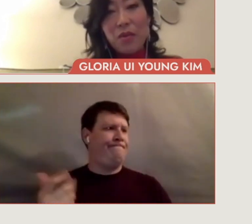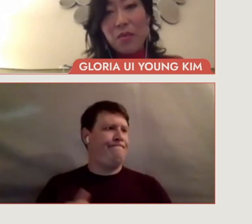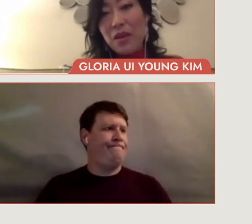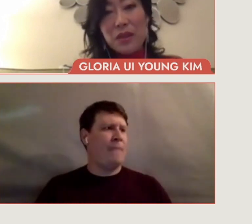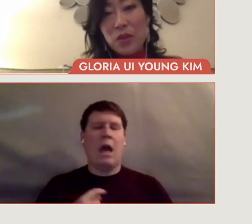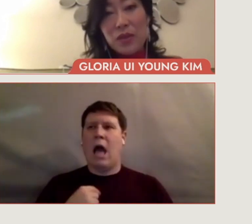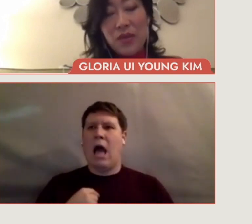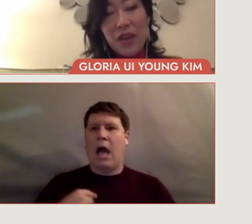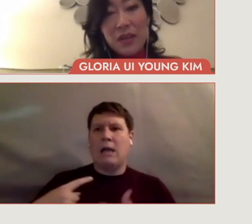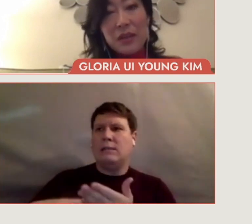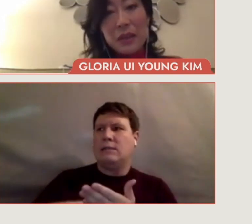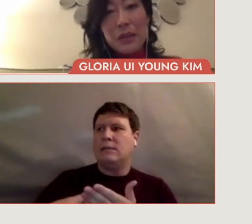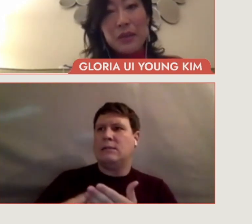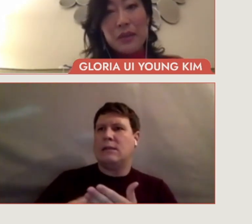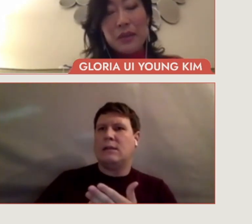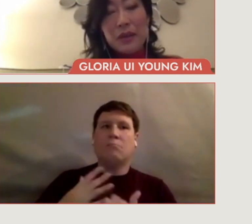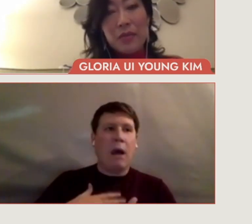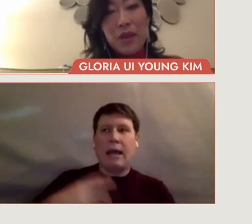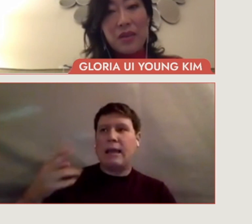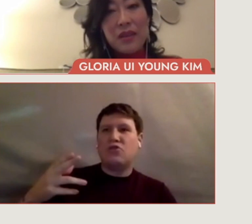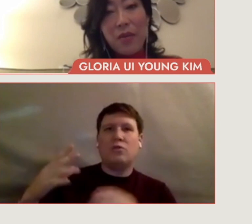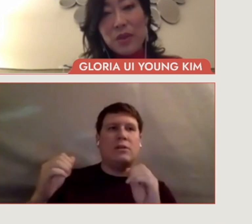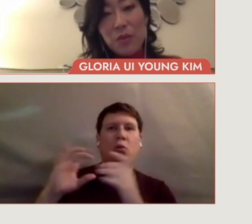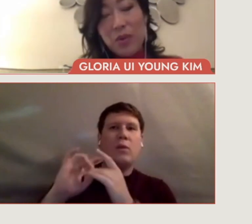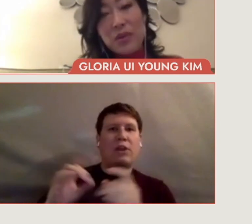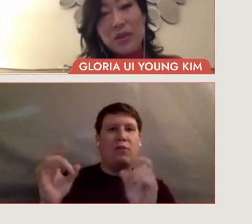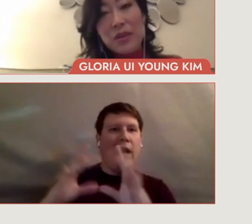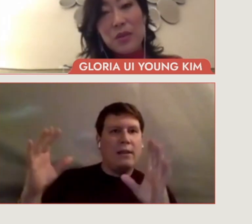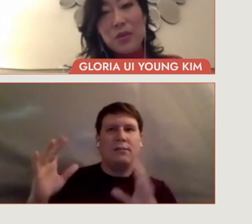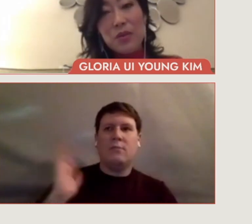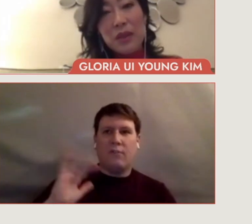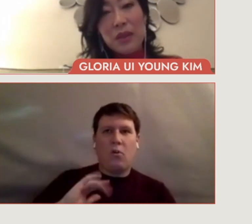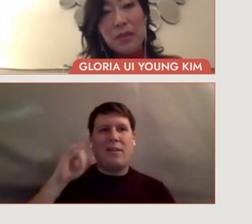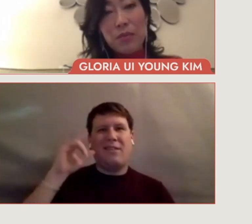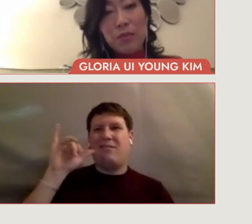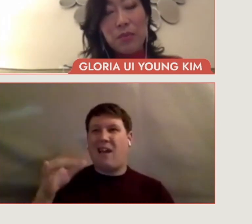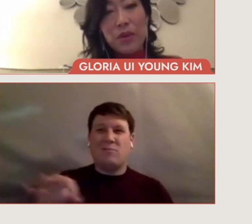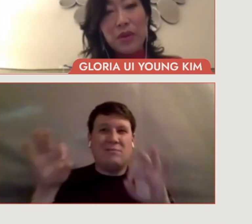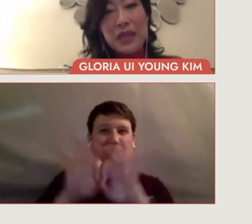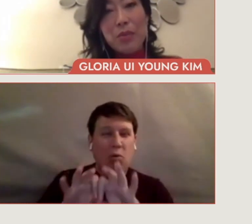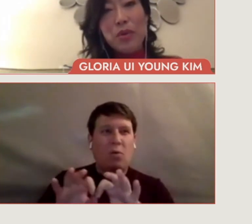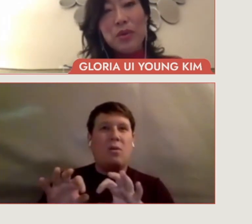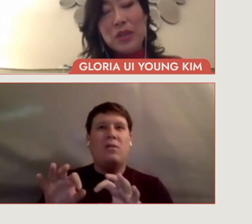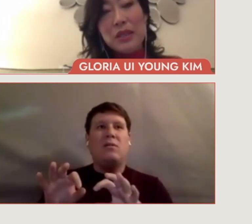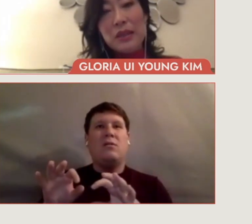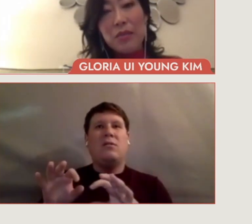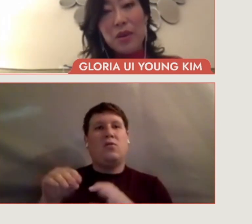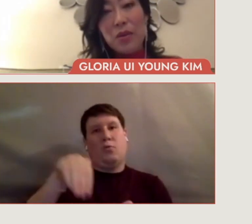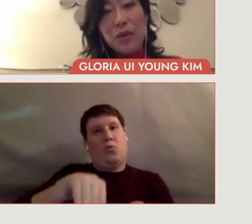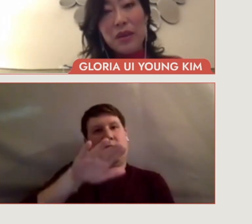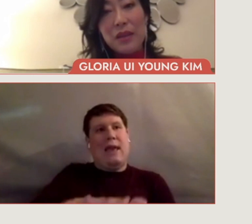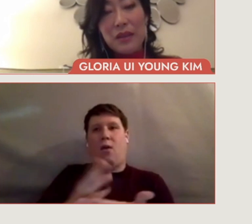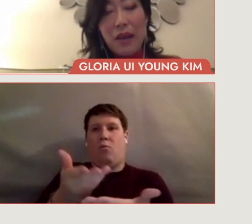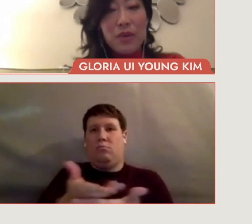lot about my own history with violence. I thought that that was important to really put on the table and just let them